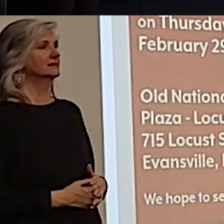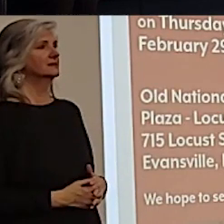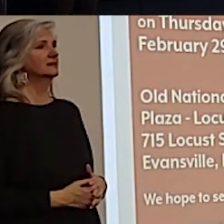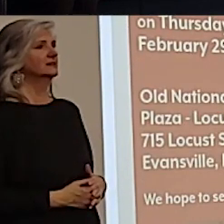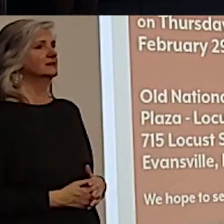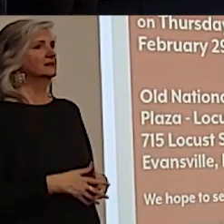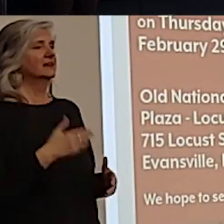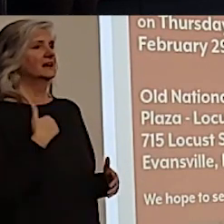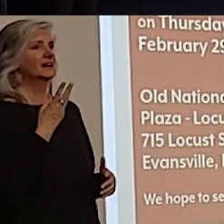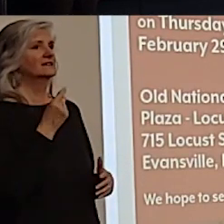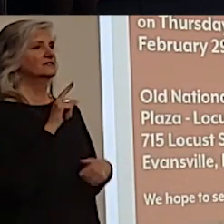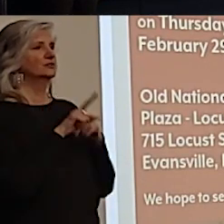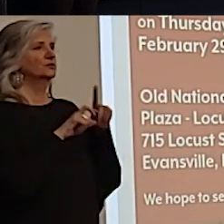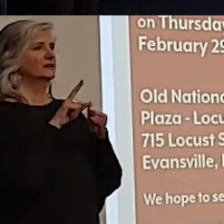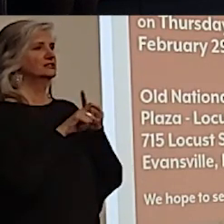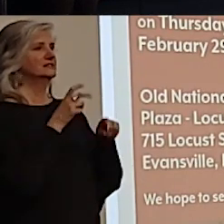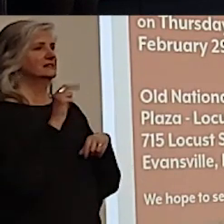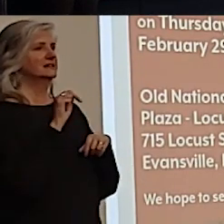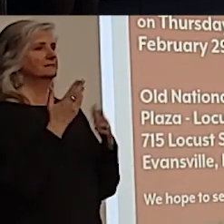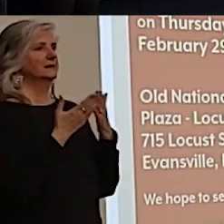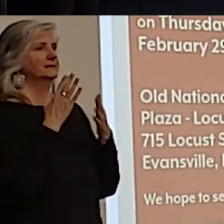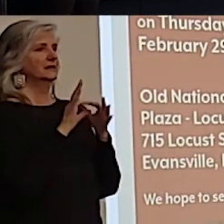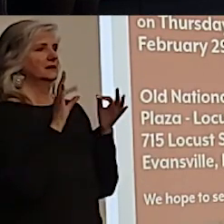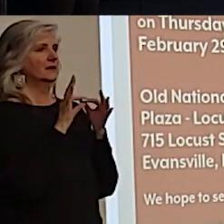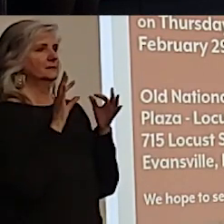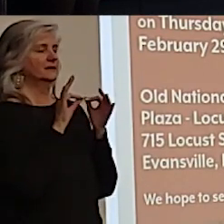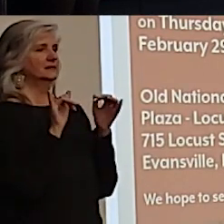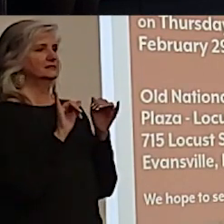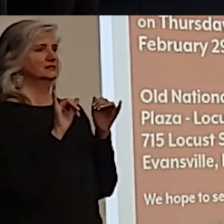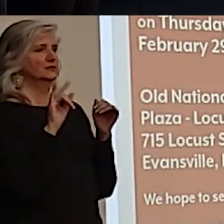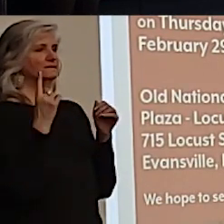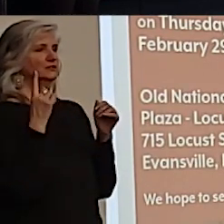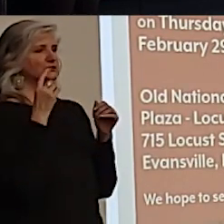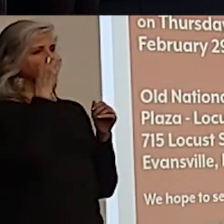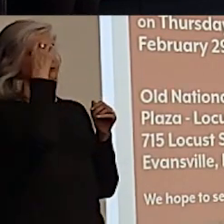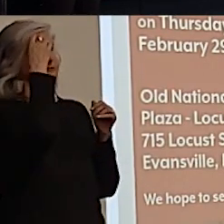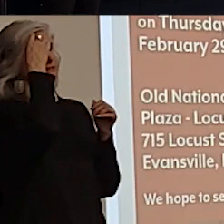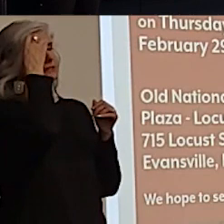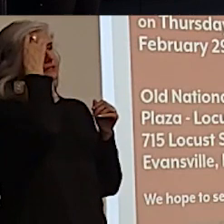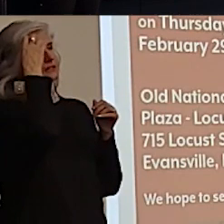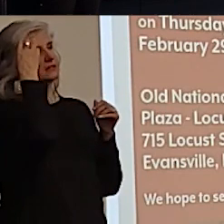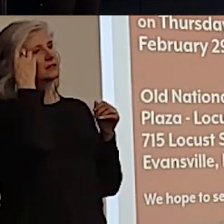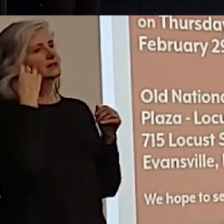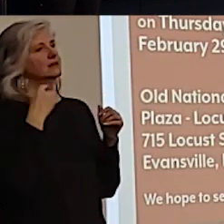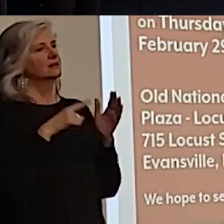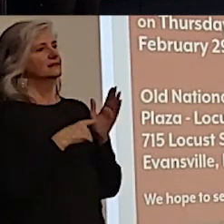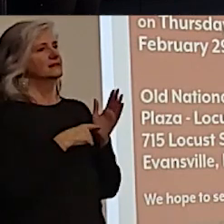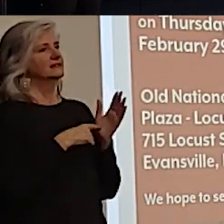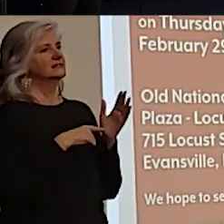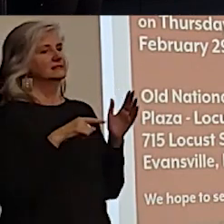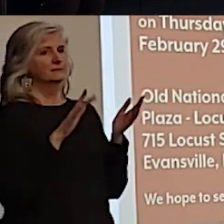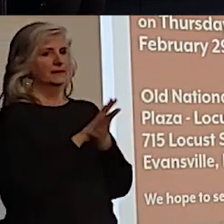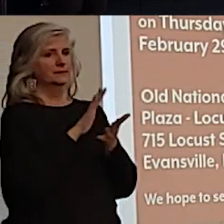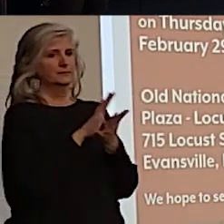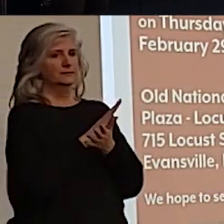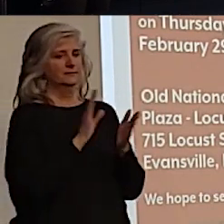I have a couple of questions and then maybe a comment too. First of all, on this